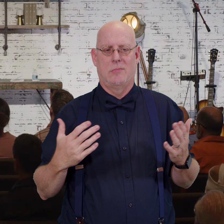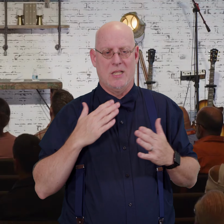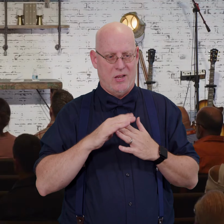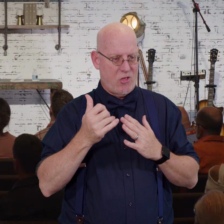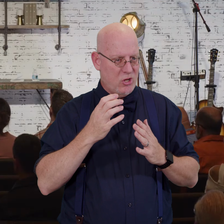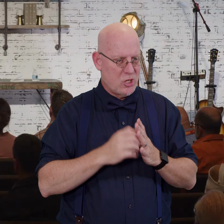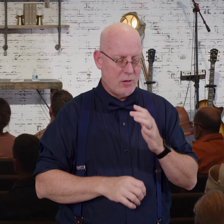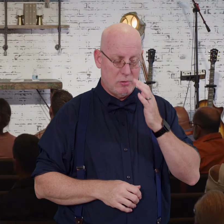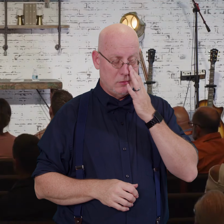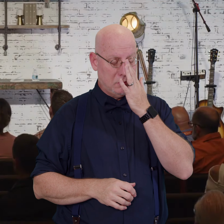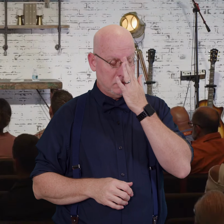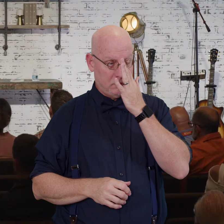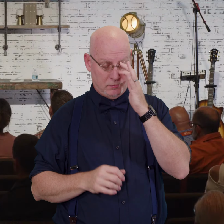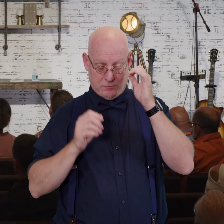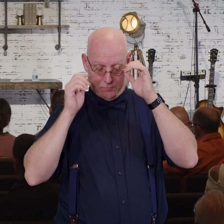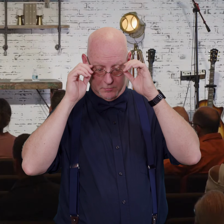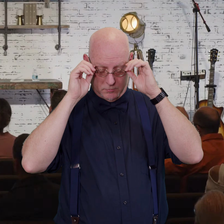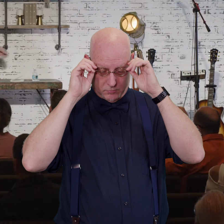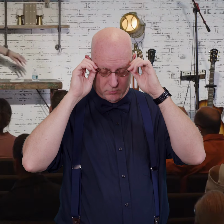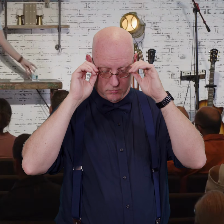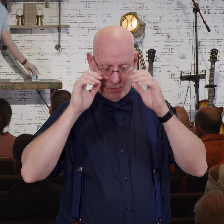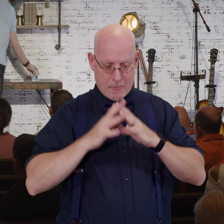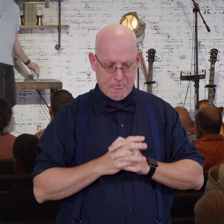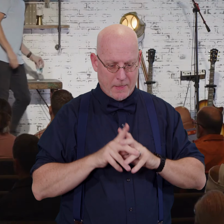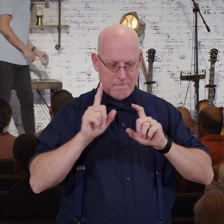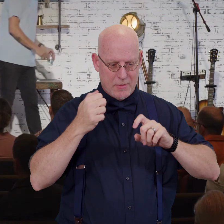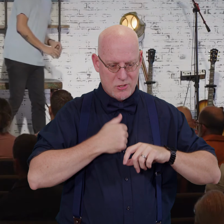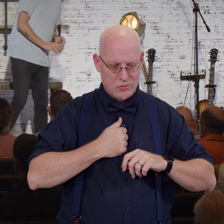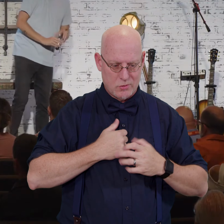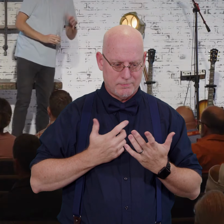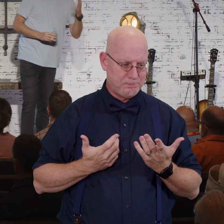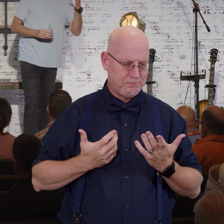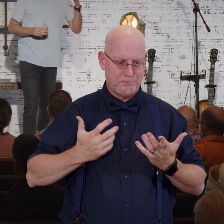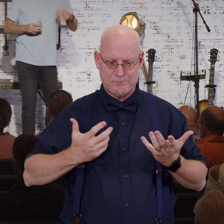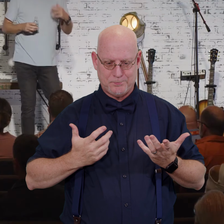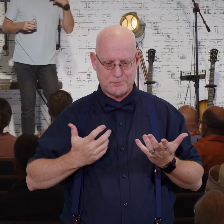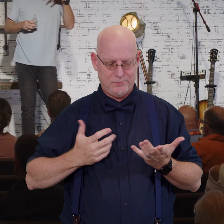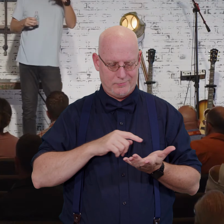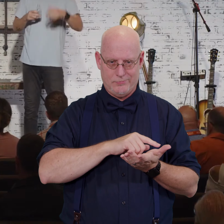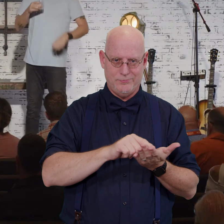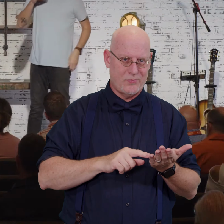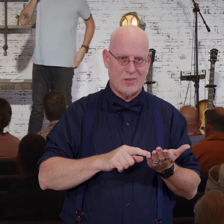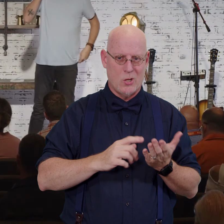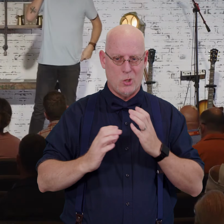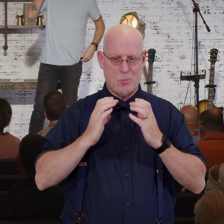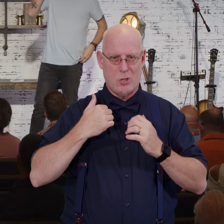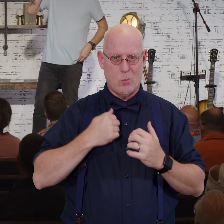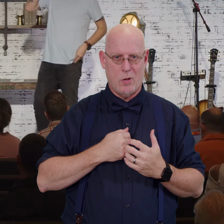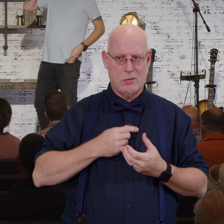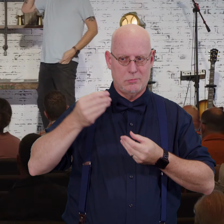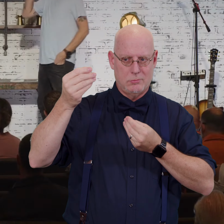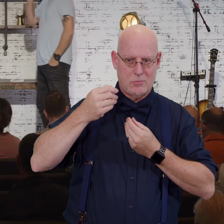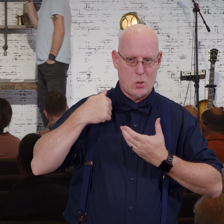end of another chapter. And so we asked ourselves, what's here for us? Right? What is the Lord communicating to us?